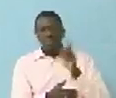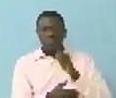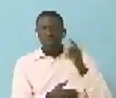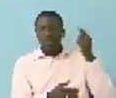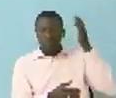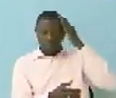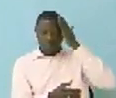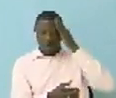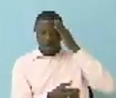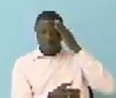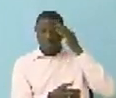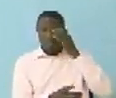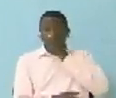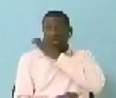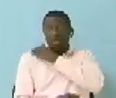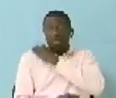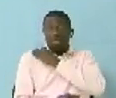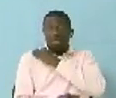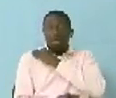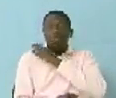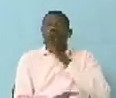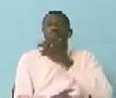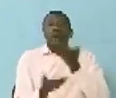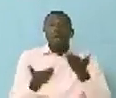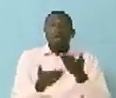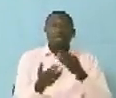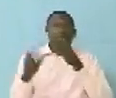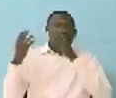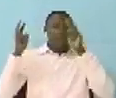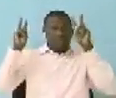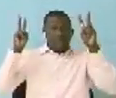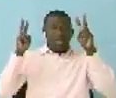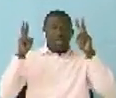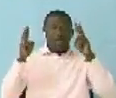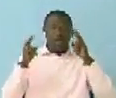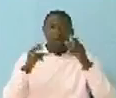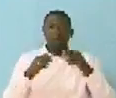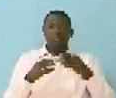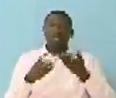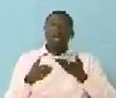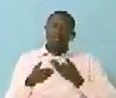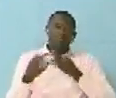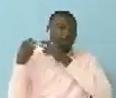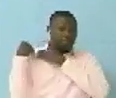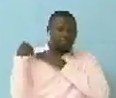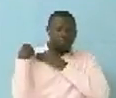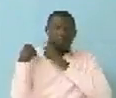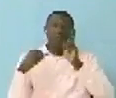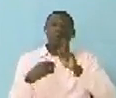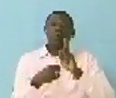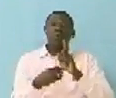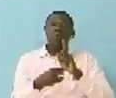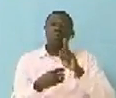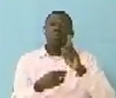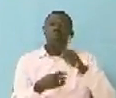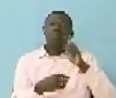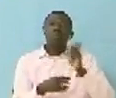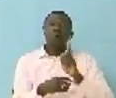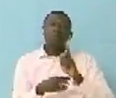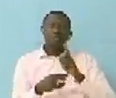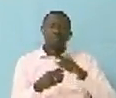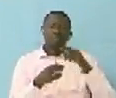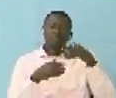General, whether Yaya Jammeh bear ultimate responsibility for what the panel did? It's an easy